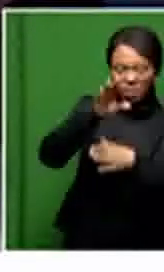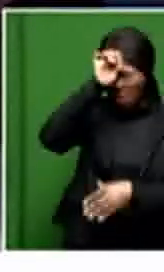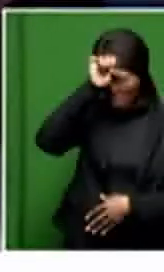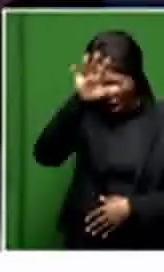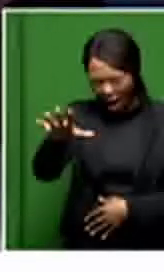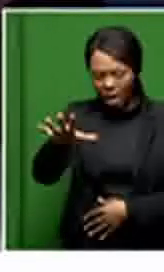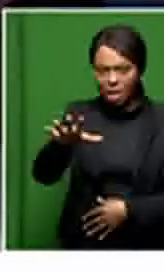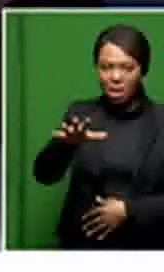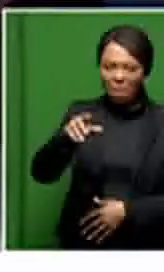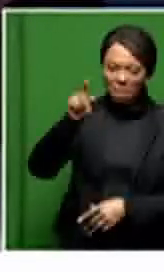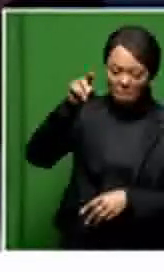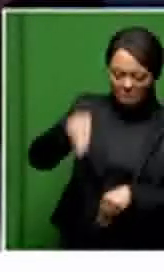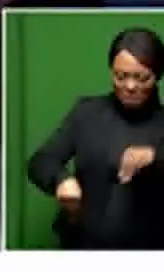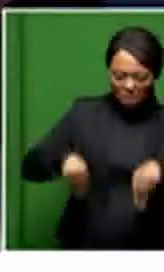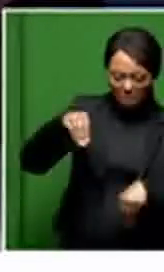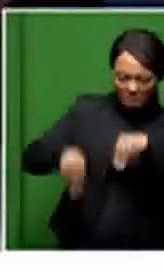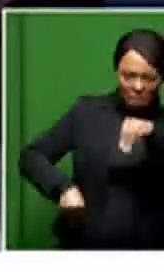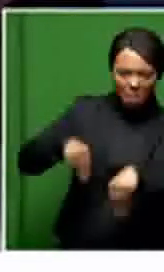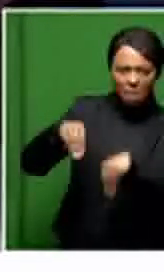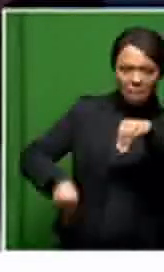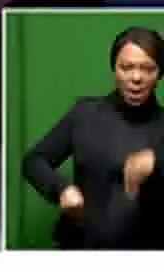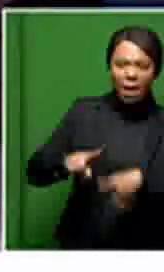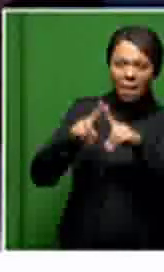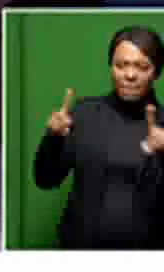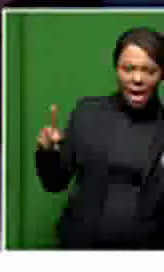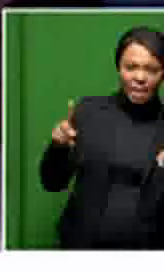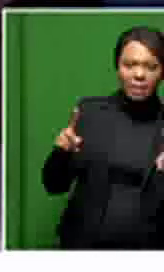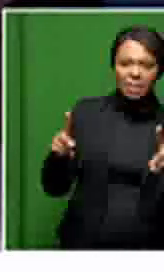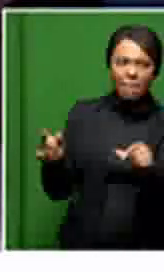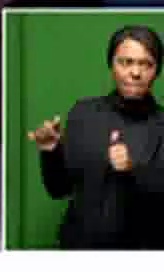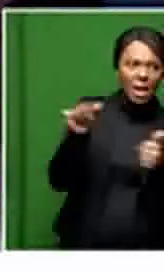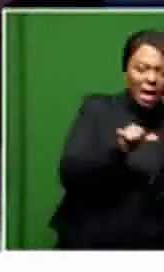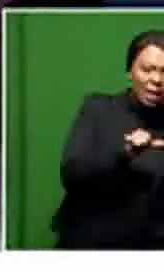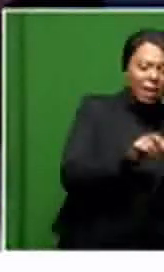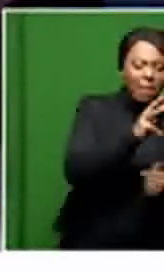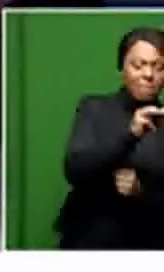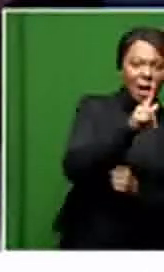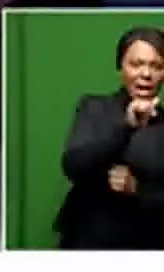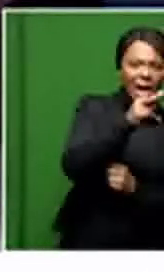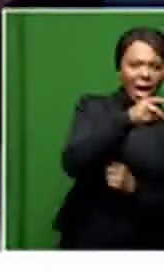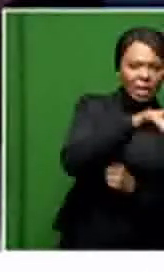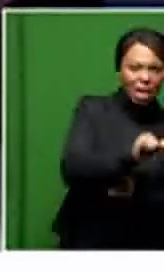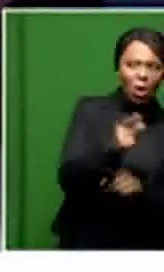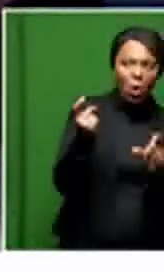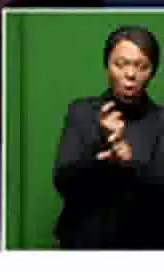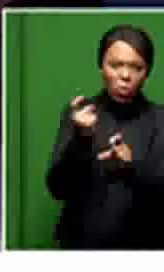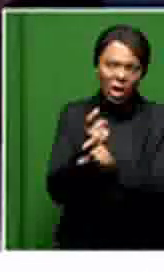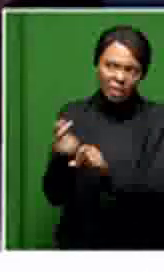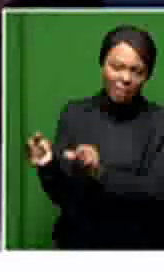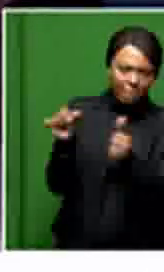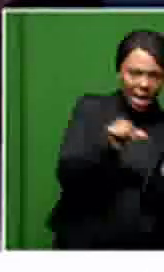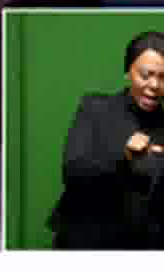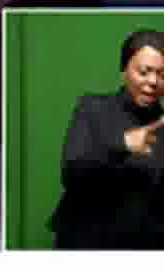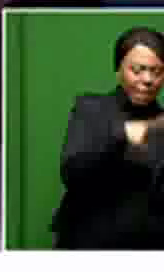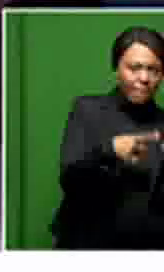migrant laborers. But their link they kept back to Makana was through rugby. They always came back to play for their